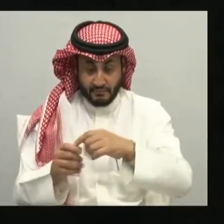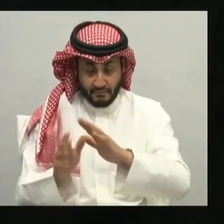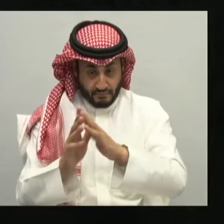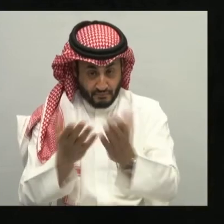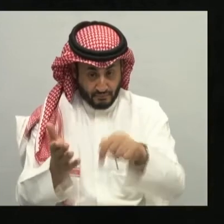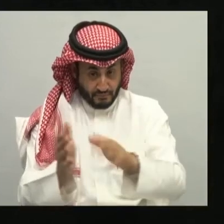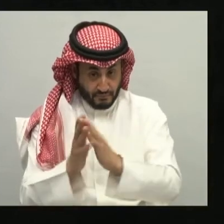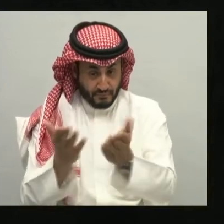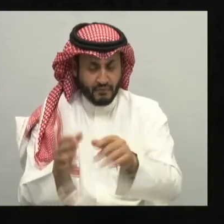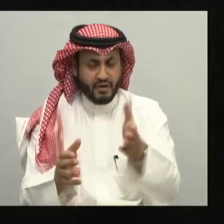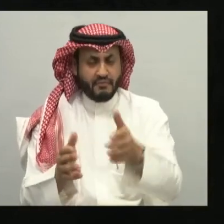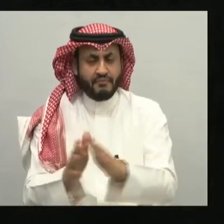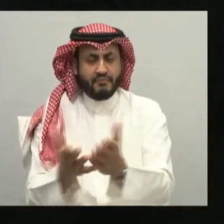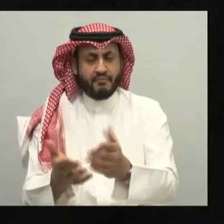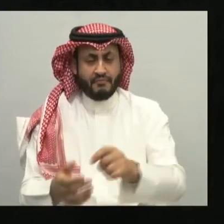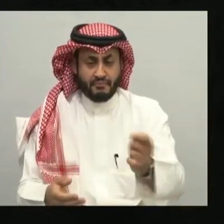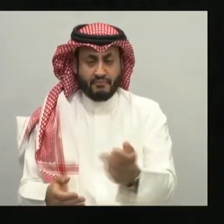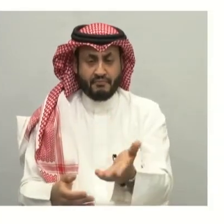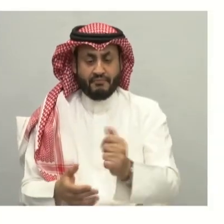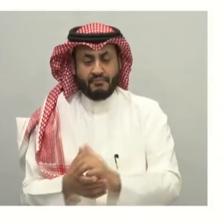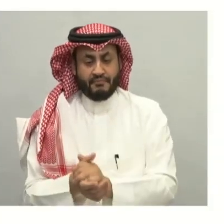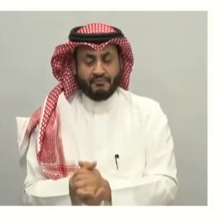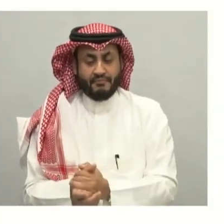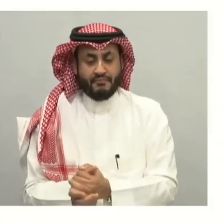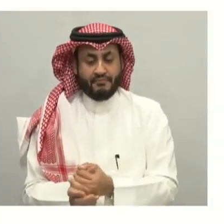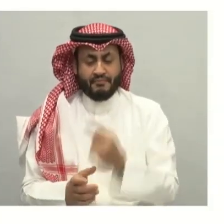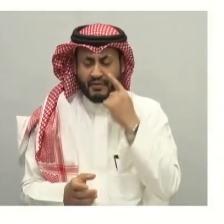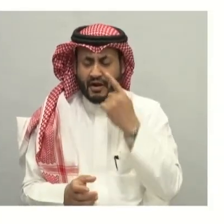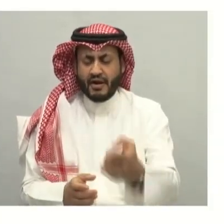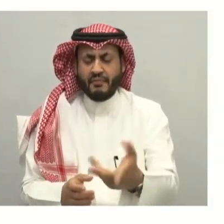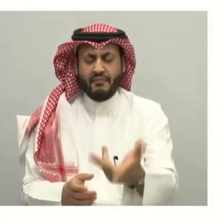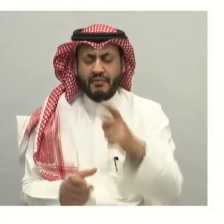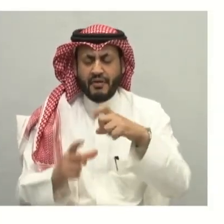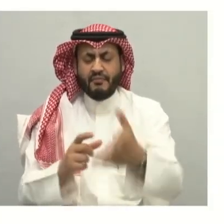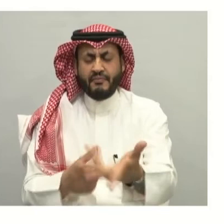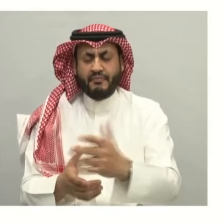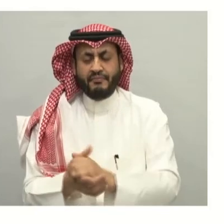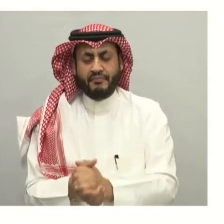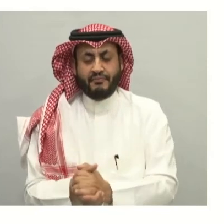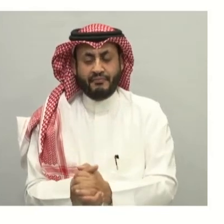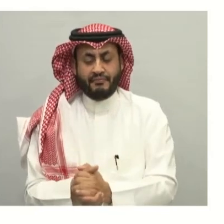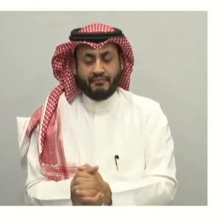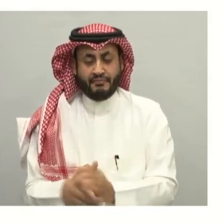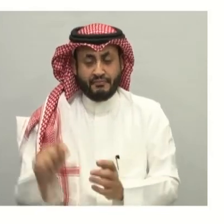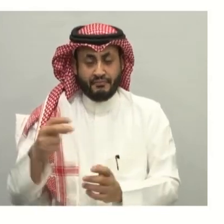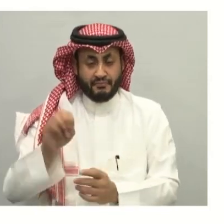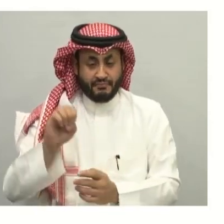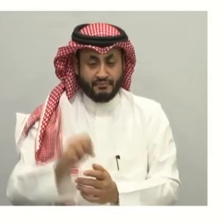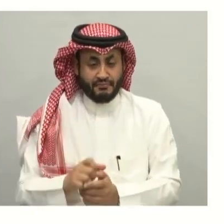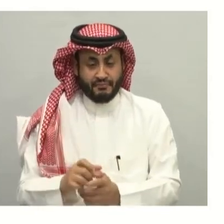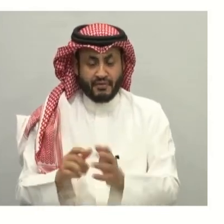your notebook to a new page, and start writing with me. Now here's a picture of the